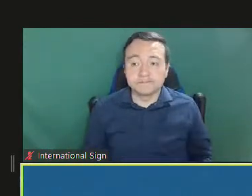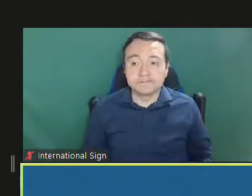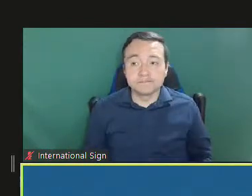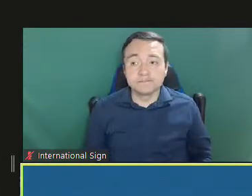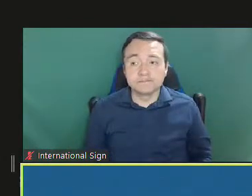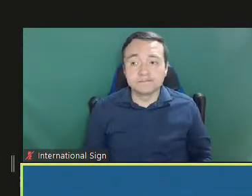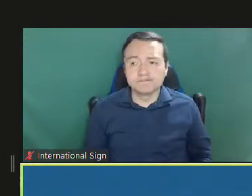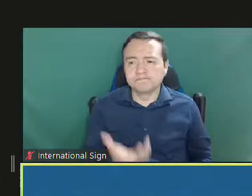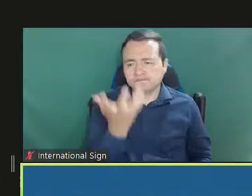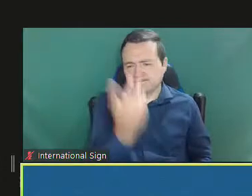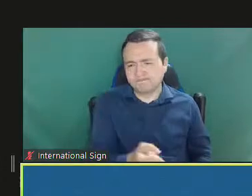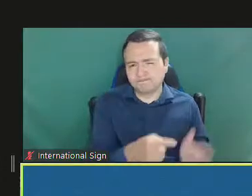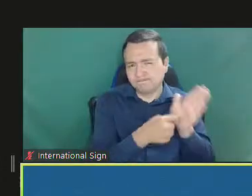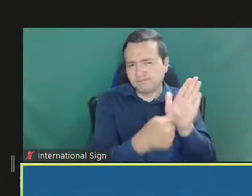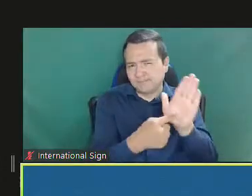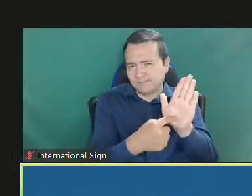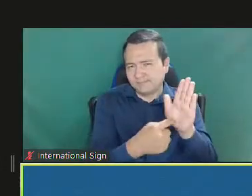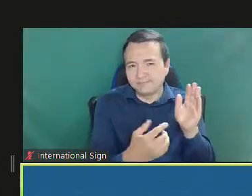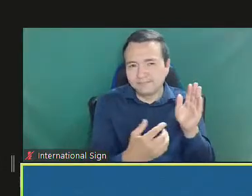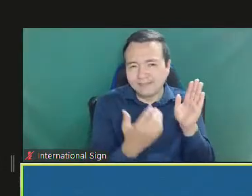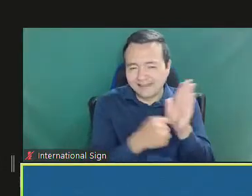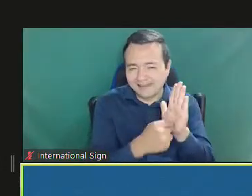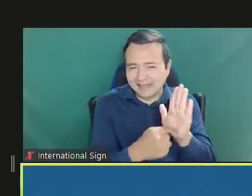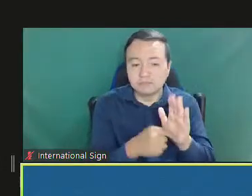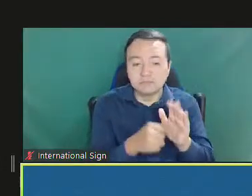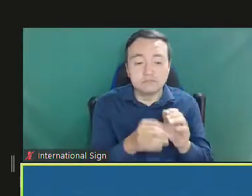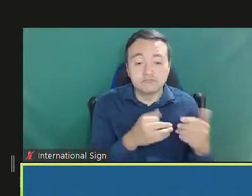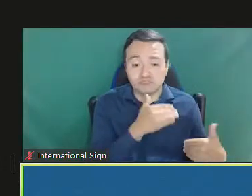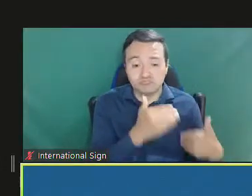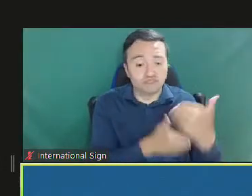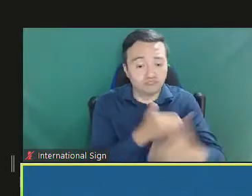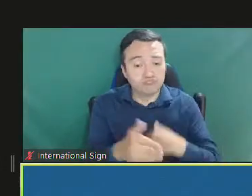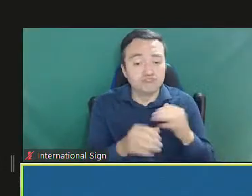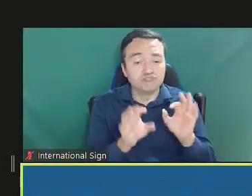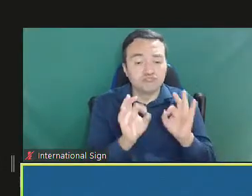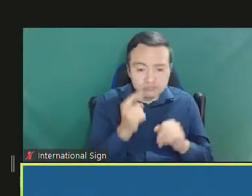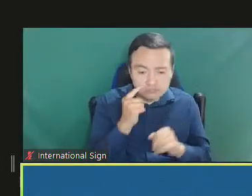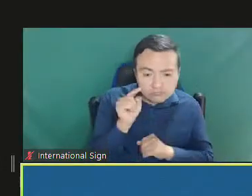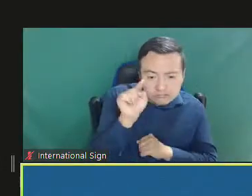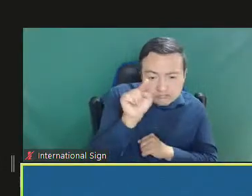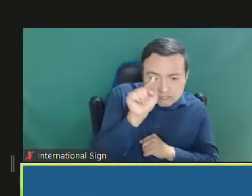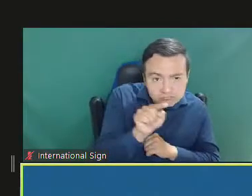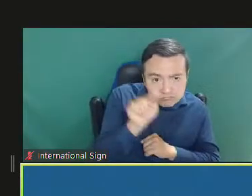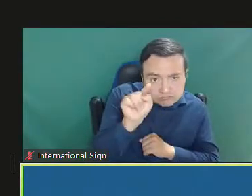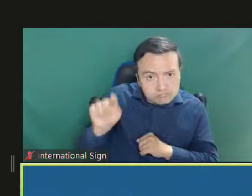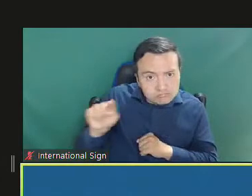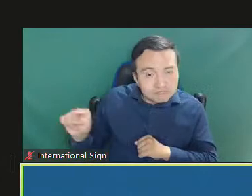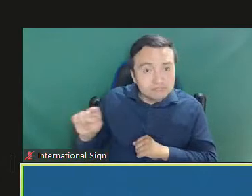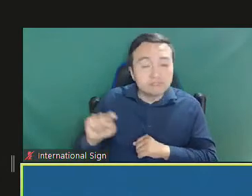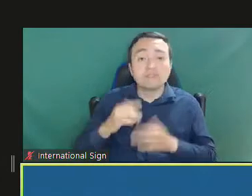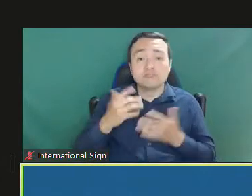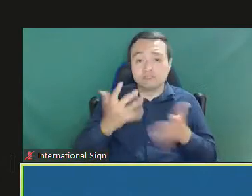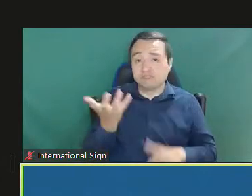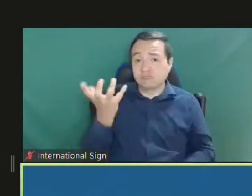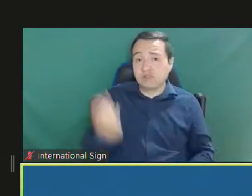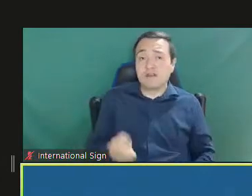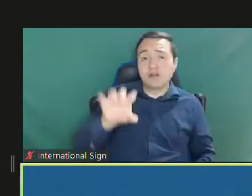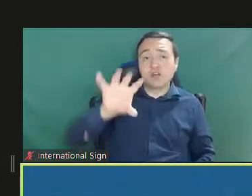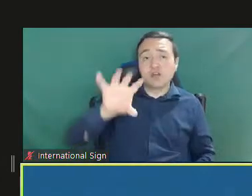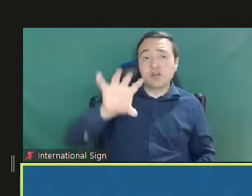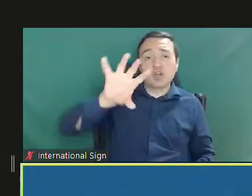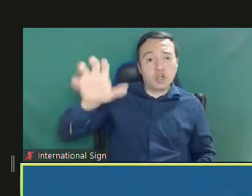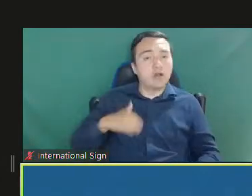of national commitments of the 2011 UN Political Declaration and the 2014 UN Outcome Document on